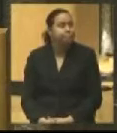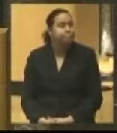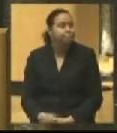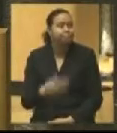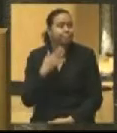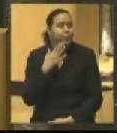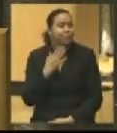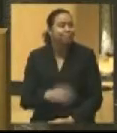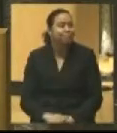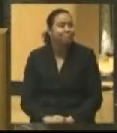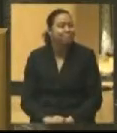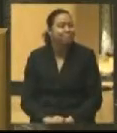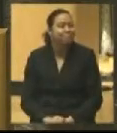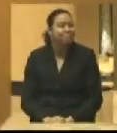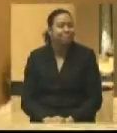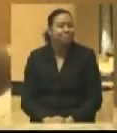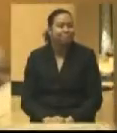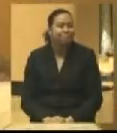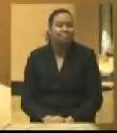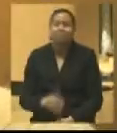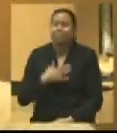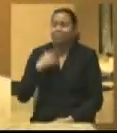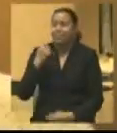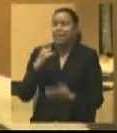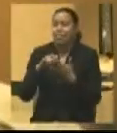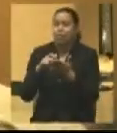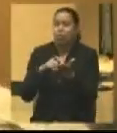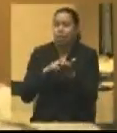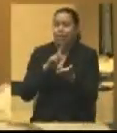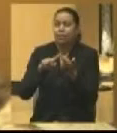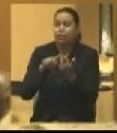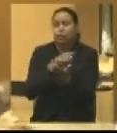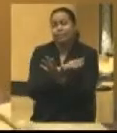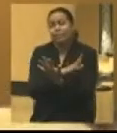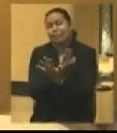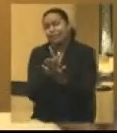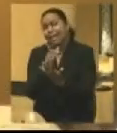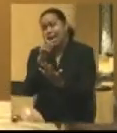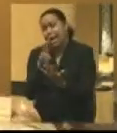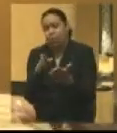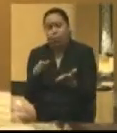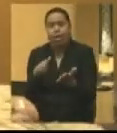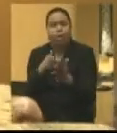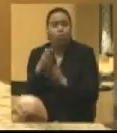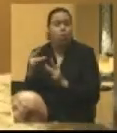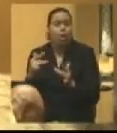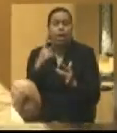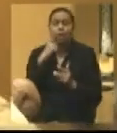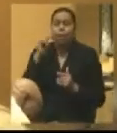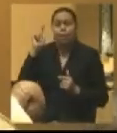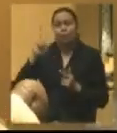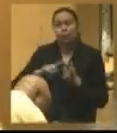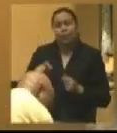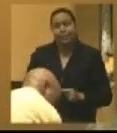Good morning. Good morning. It's my understanding that it took till about halfway through the war for Lincoln to give up